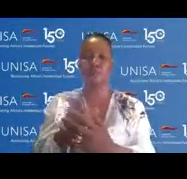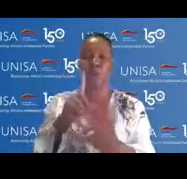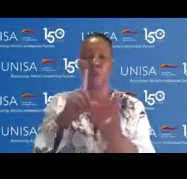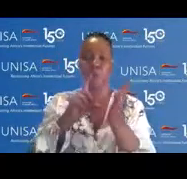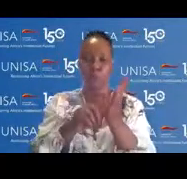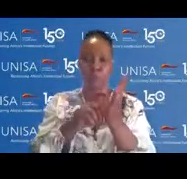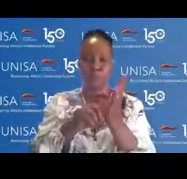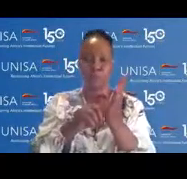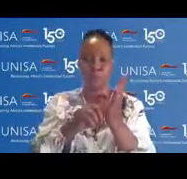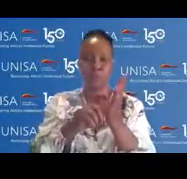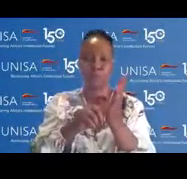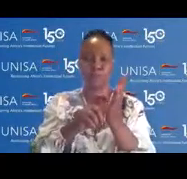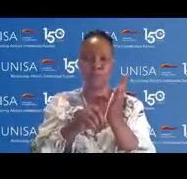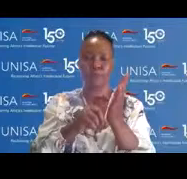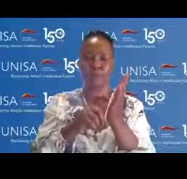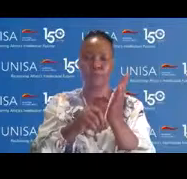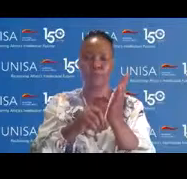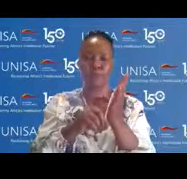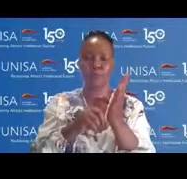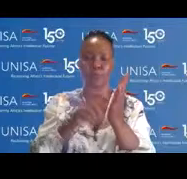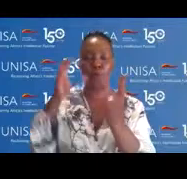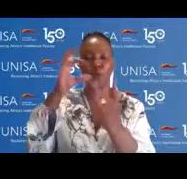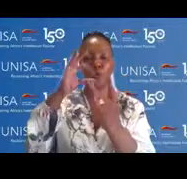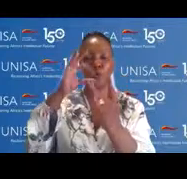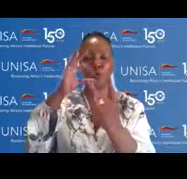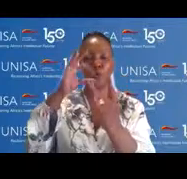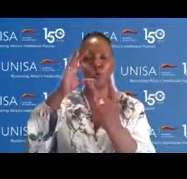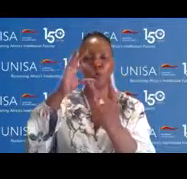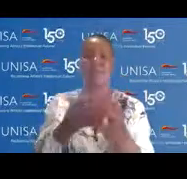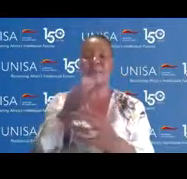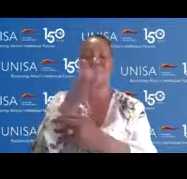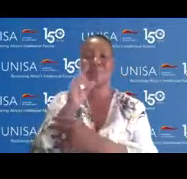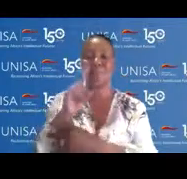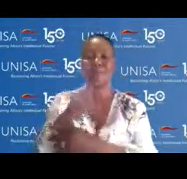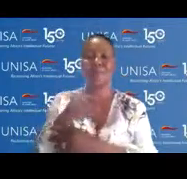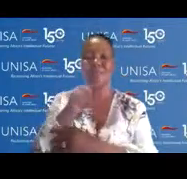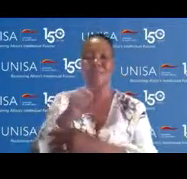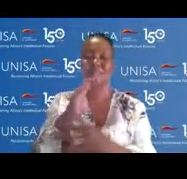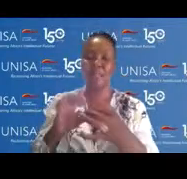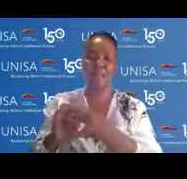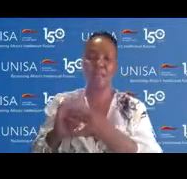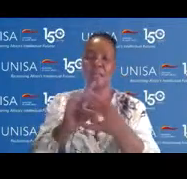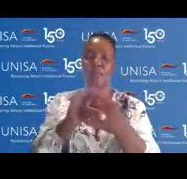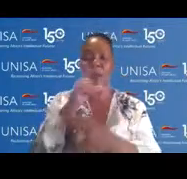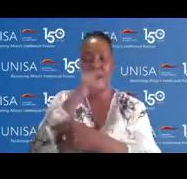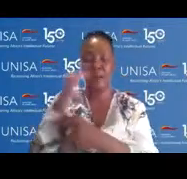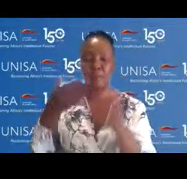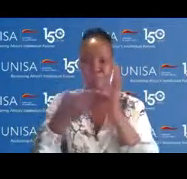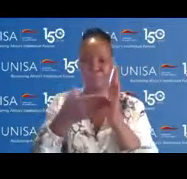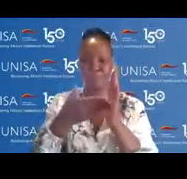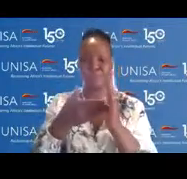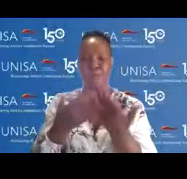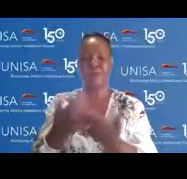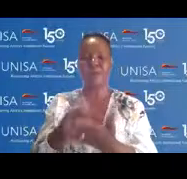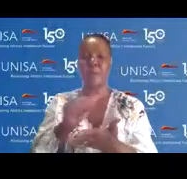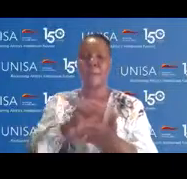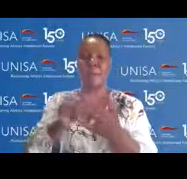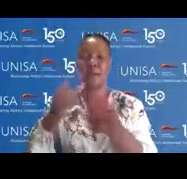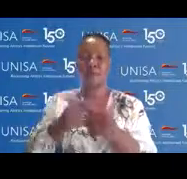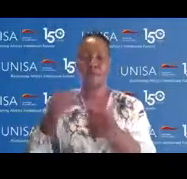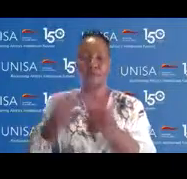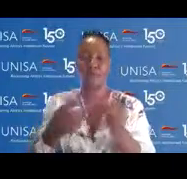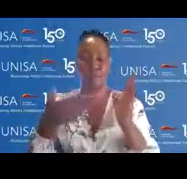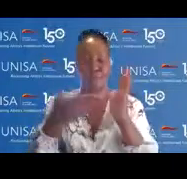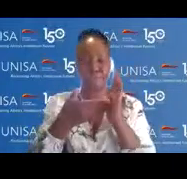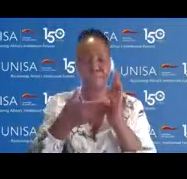mobile option. And then it's going to say, this is the network's name. There's the password. So if you're living near me, please do